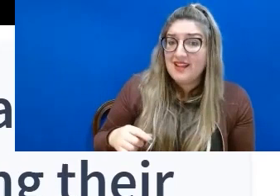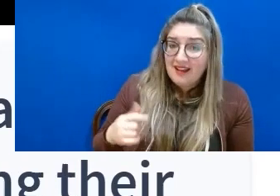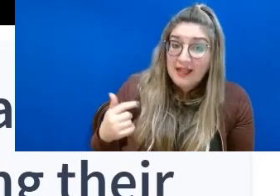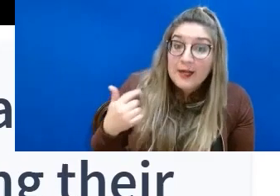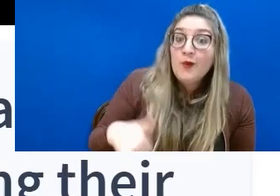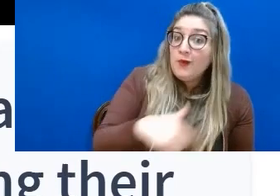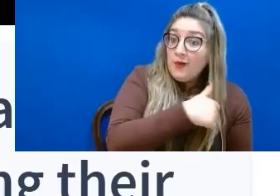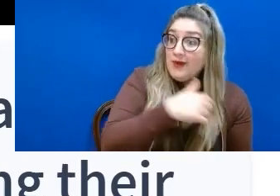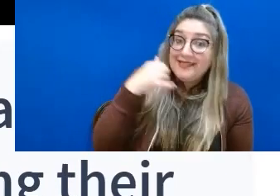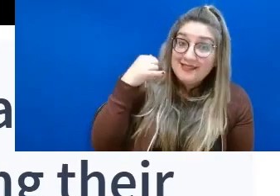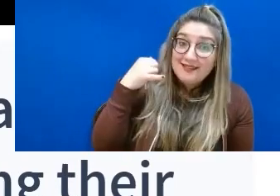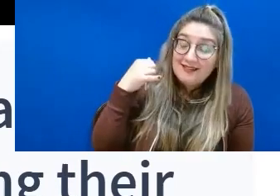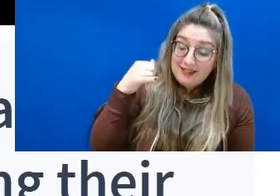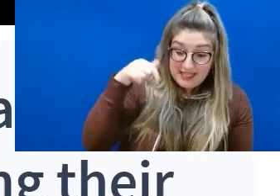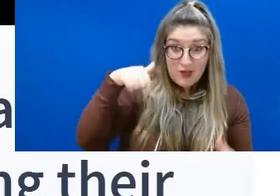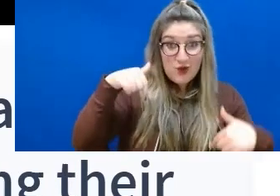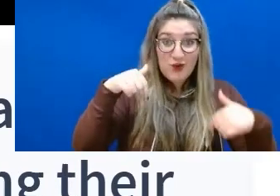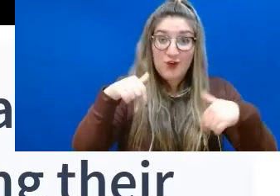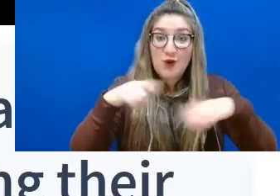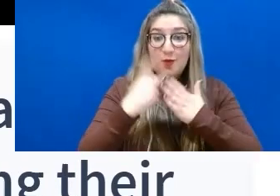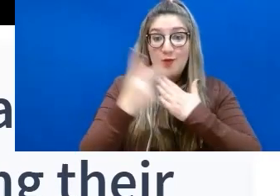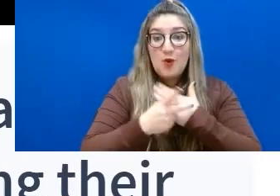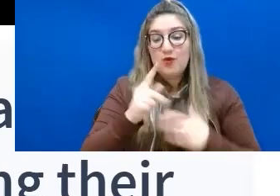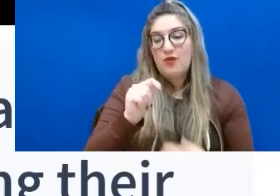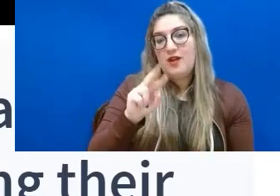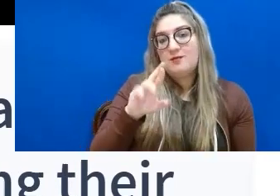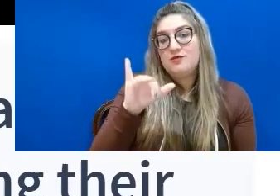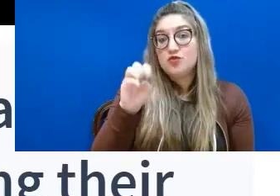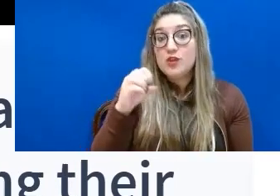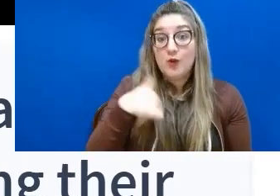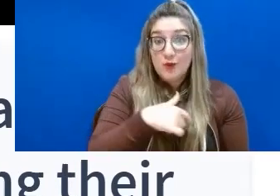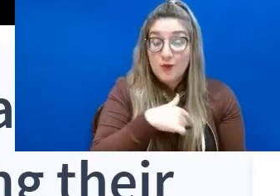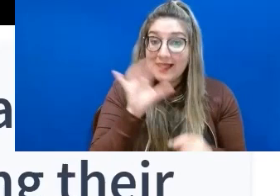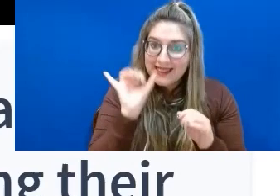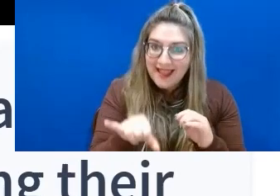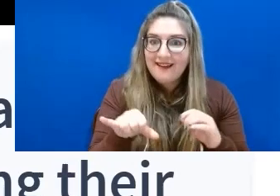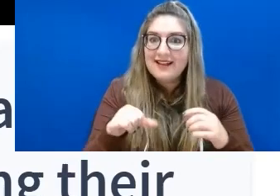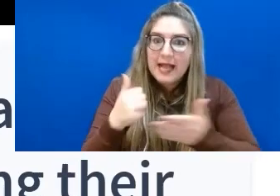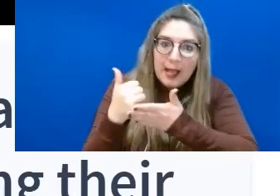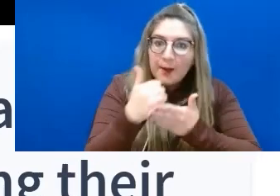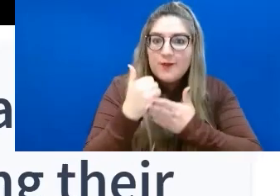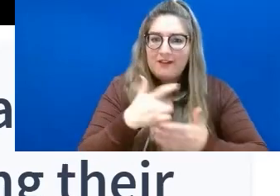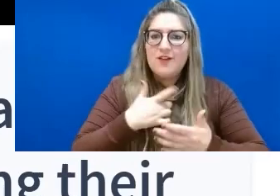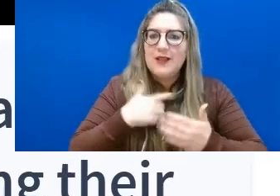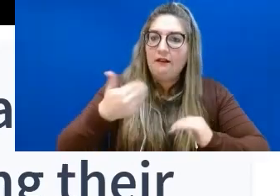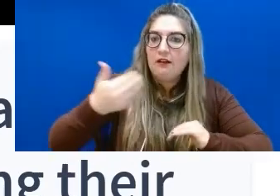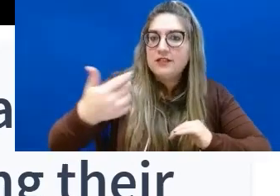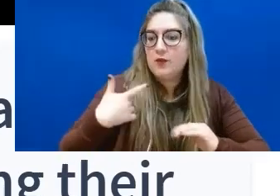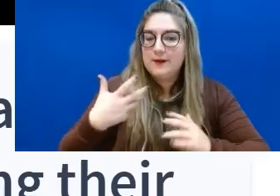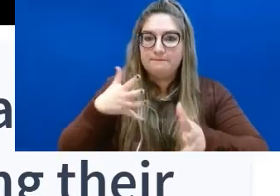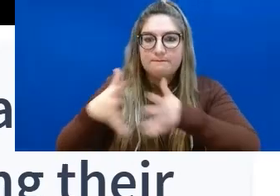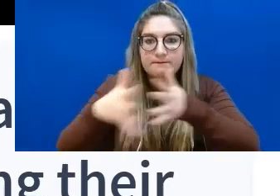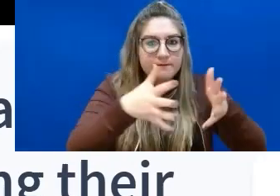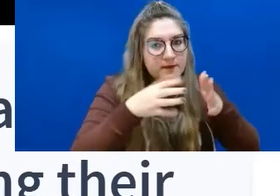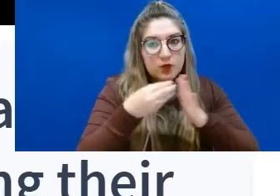this in Trio. I feel that most of the time we're talking with students to prevent them from thinking that their